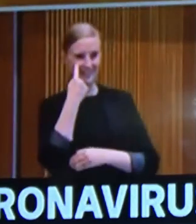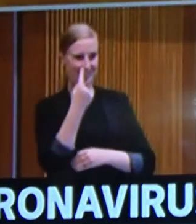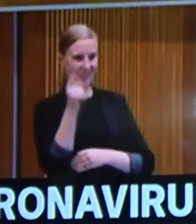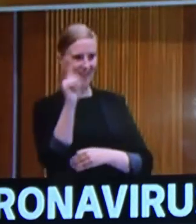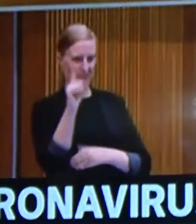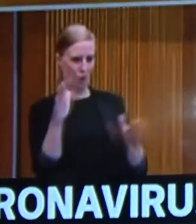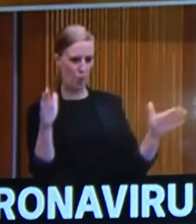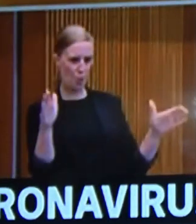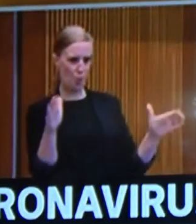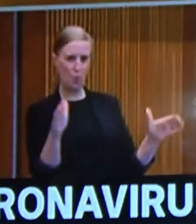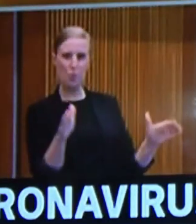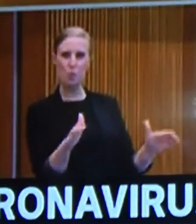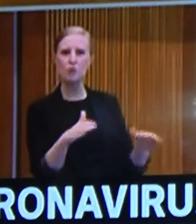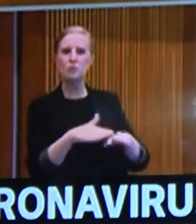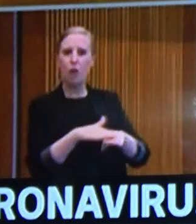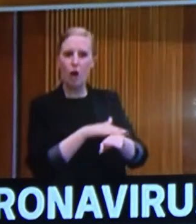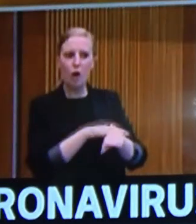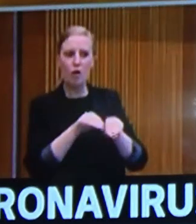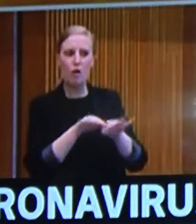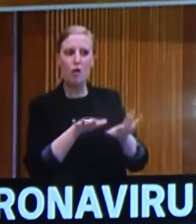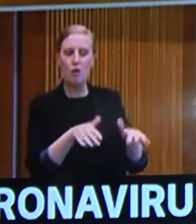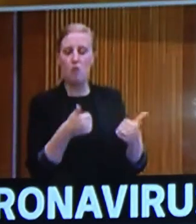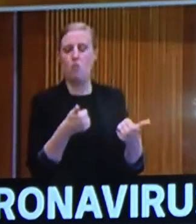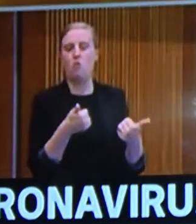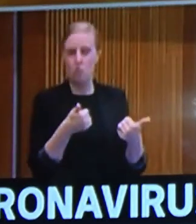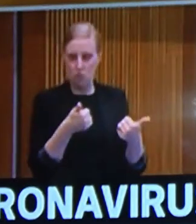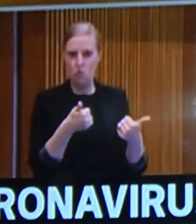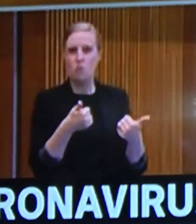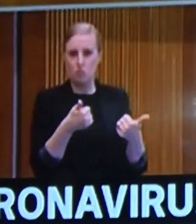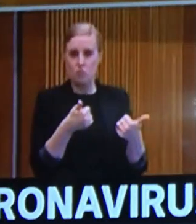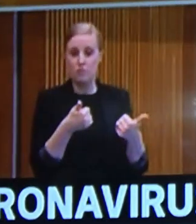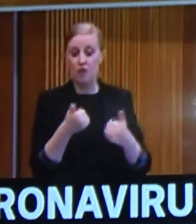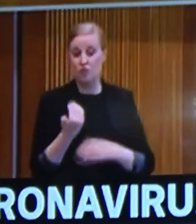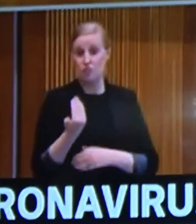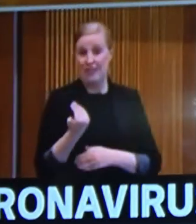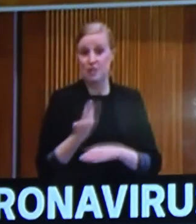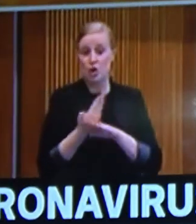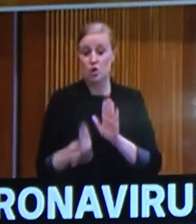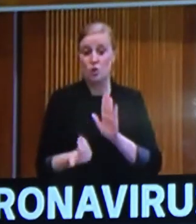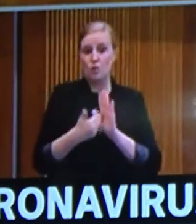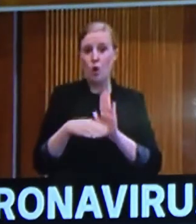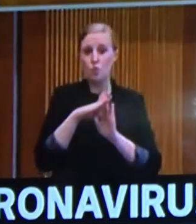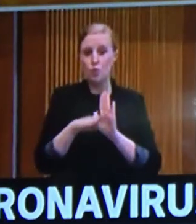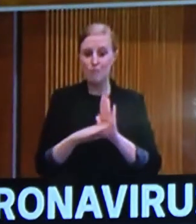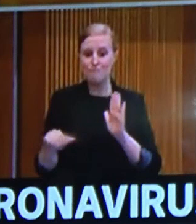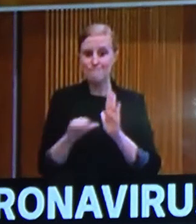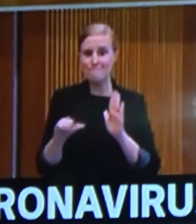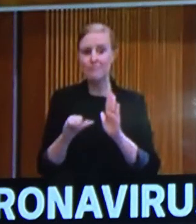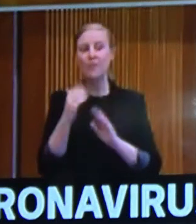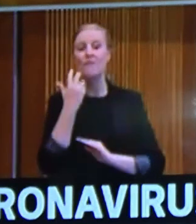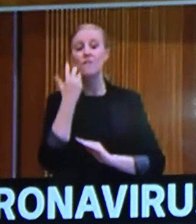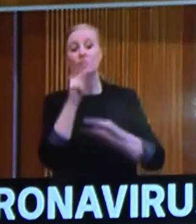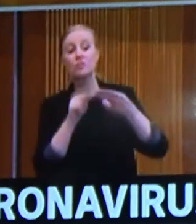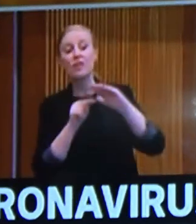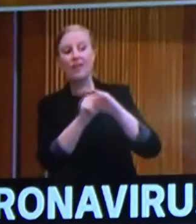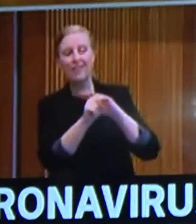more benefit. And we effectively have the majority of Australians in self-isolation other than for the essential